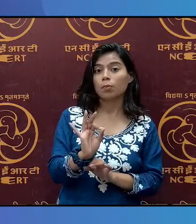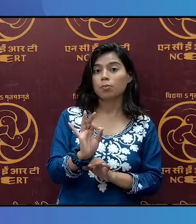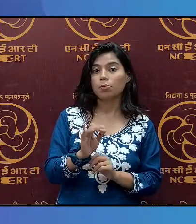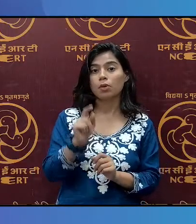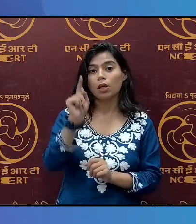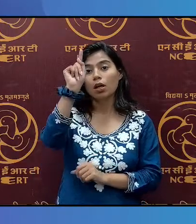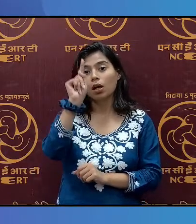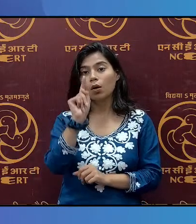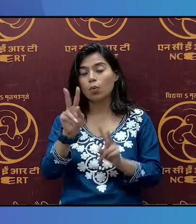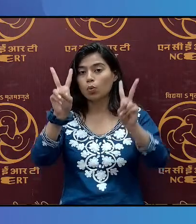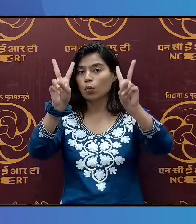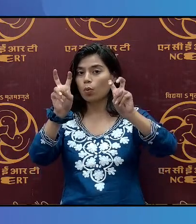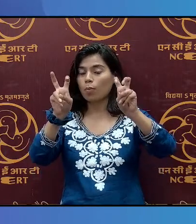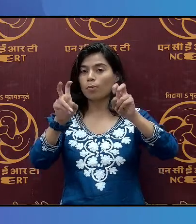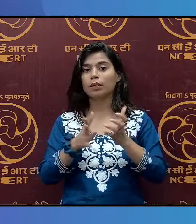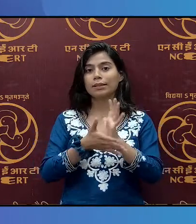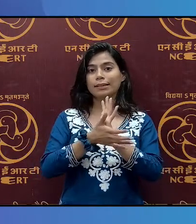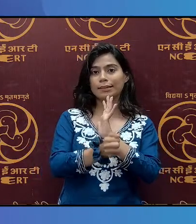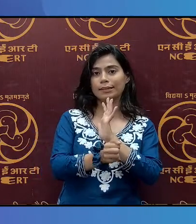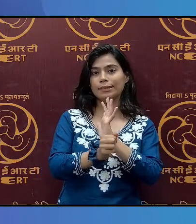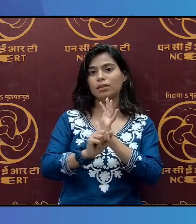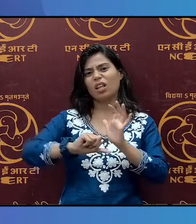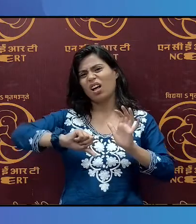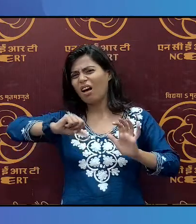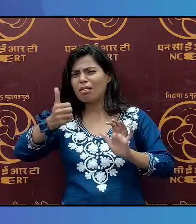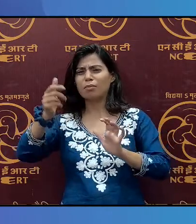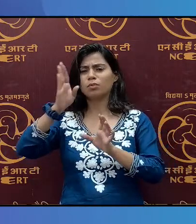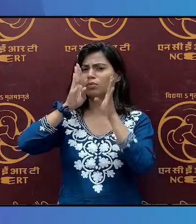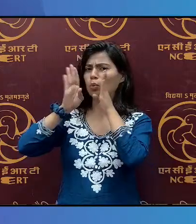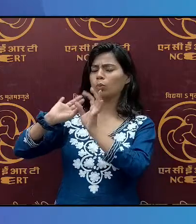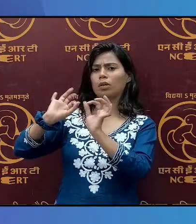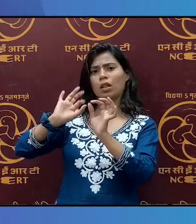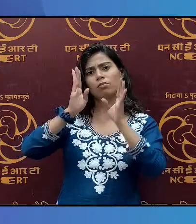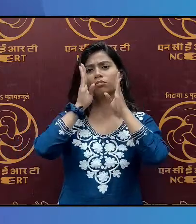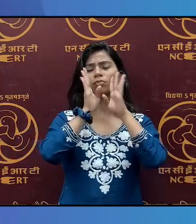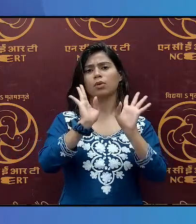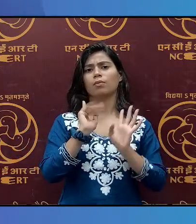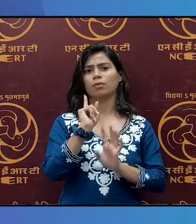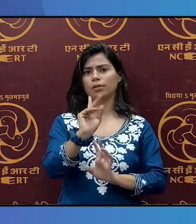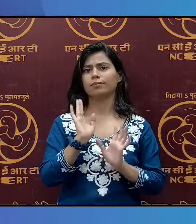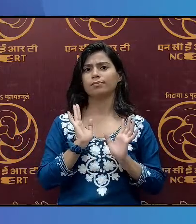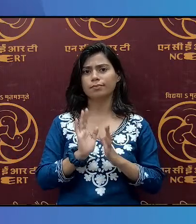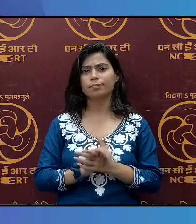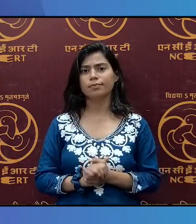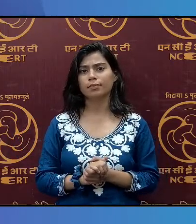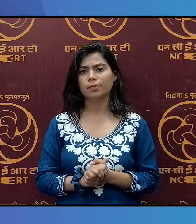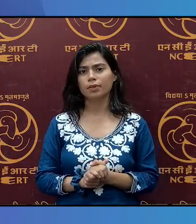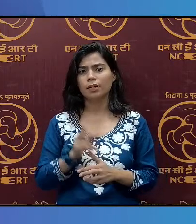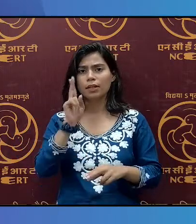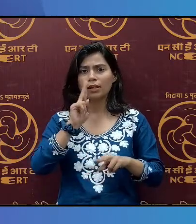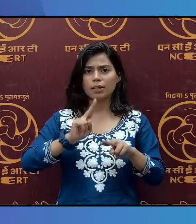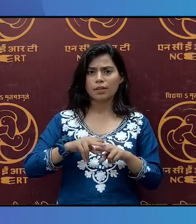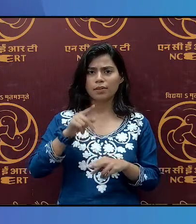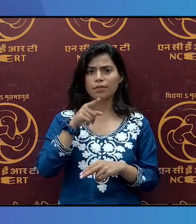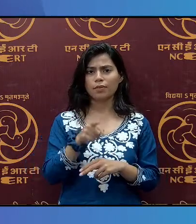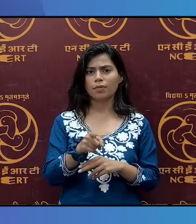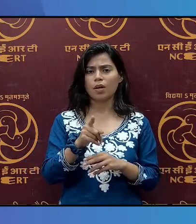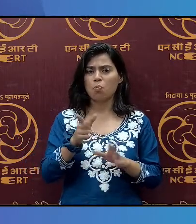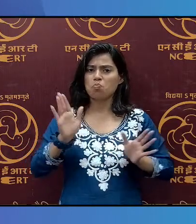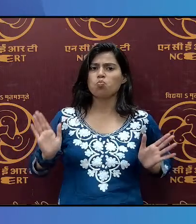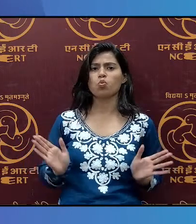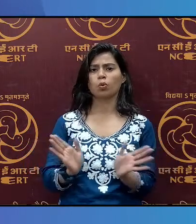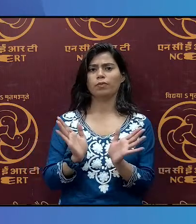topics and skip unnecessary ones. And the second advantage is it improves